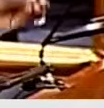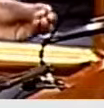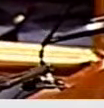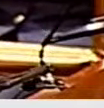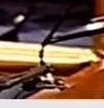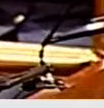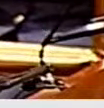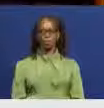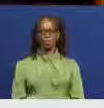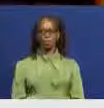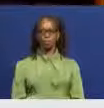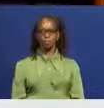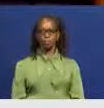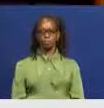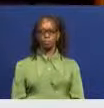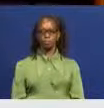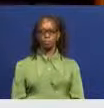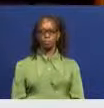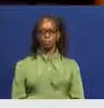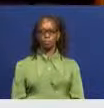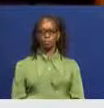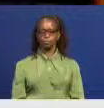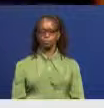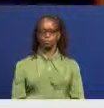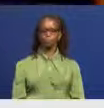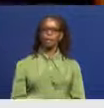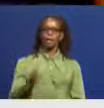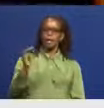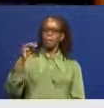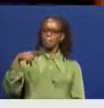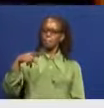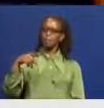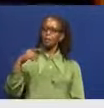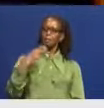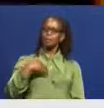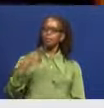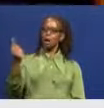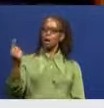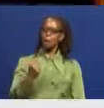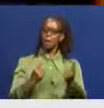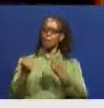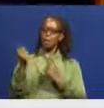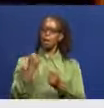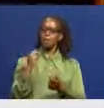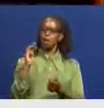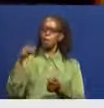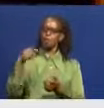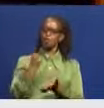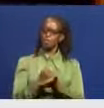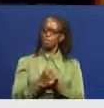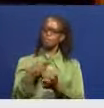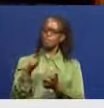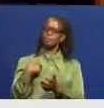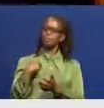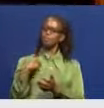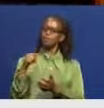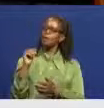doors of members of parliament begging them for school fees and school fees being dished out as a